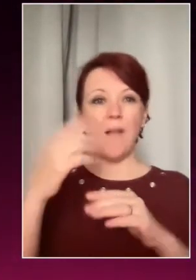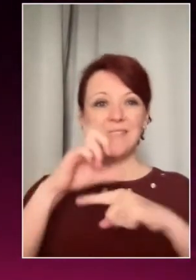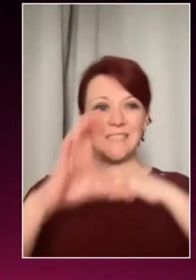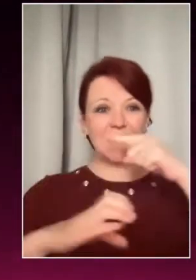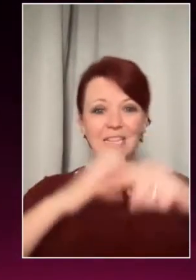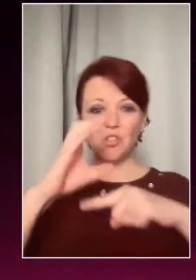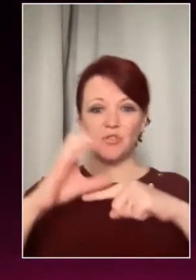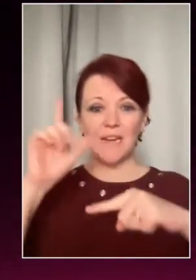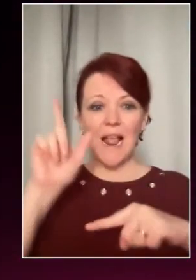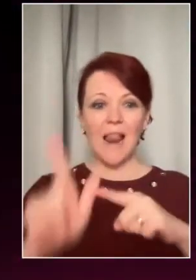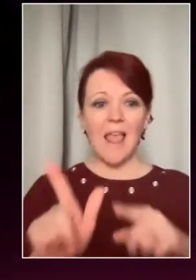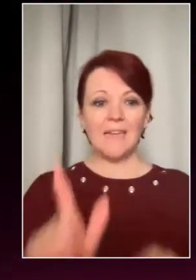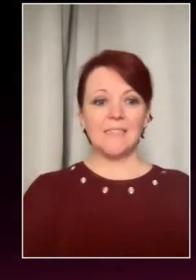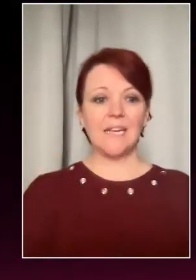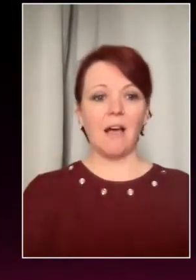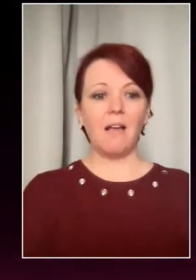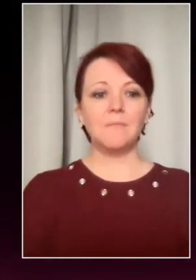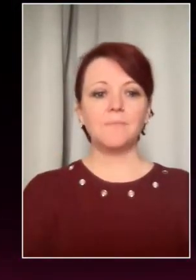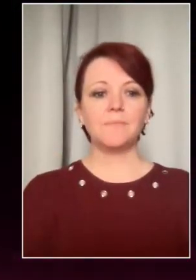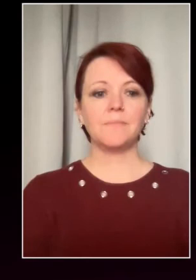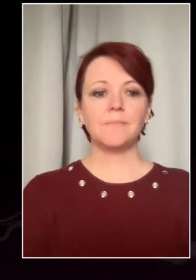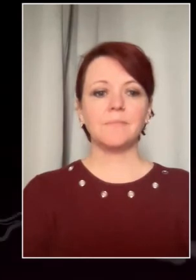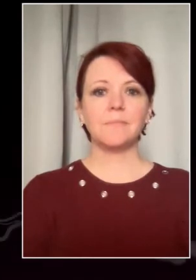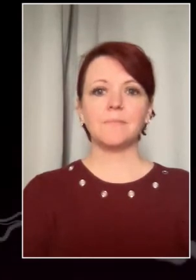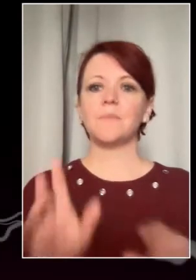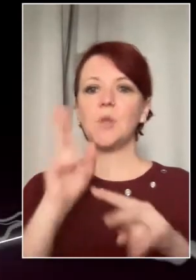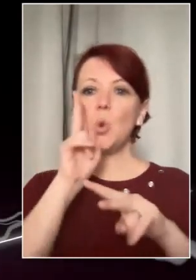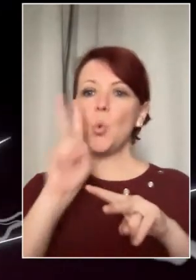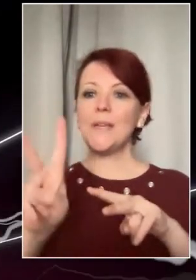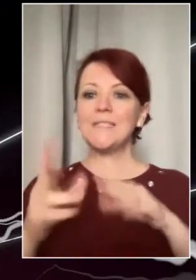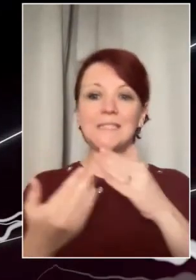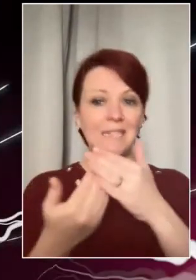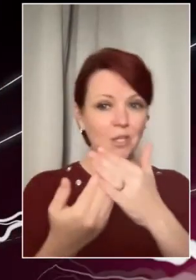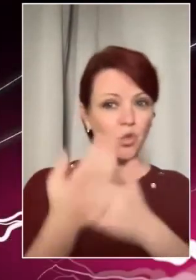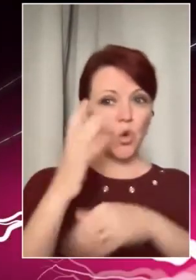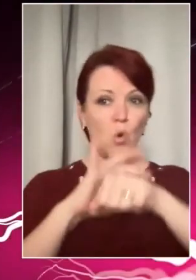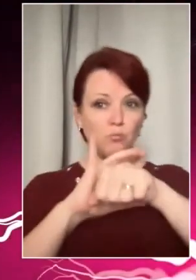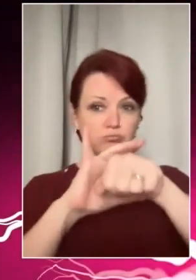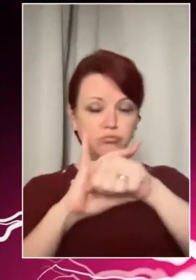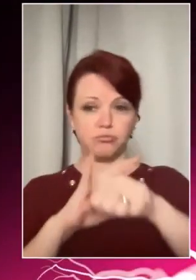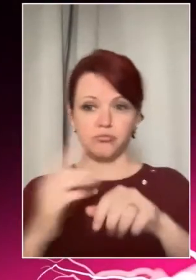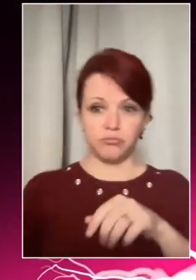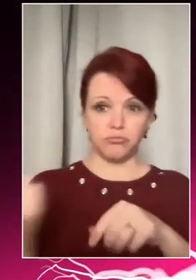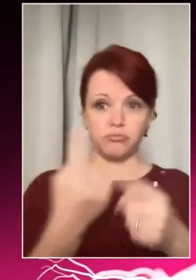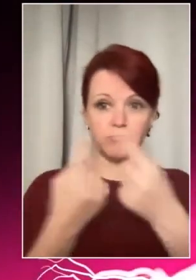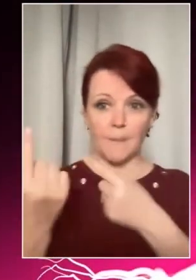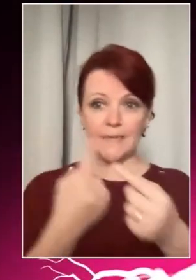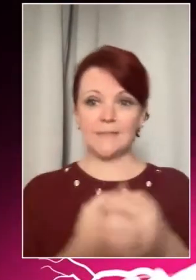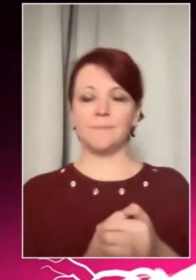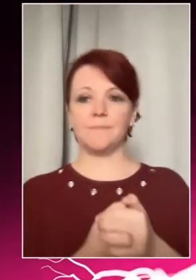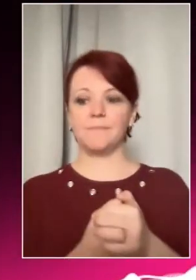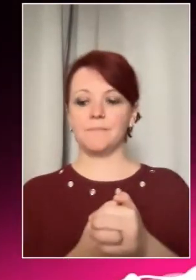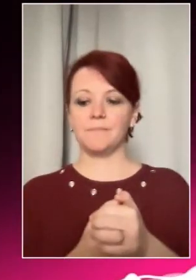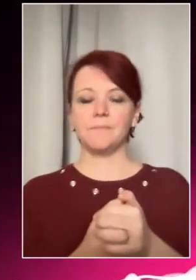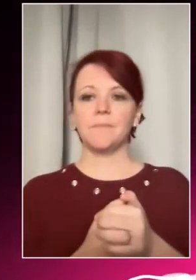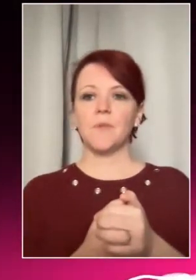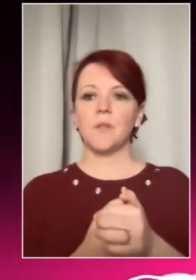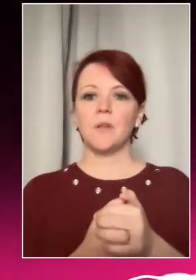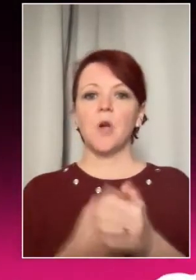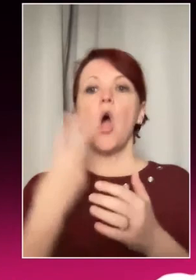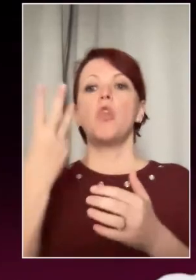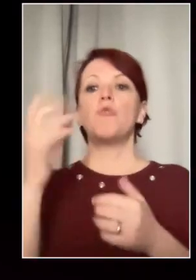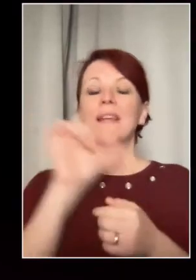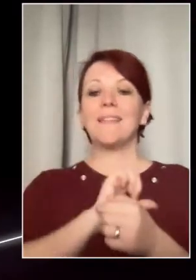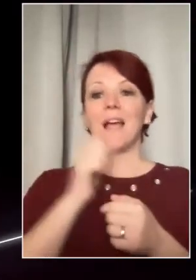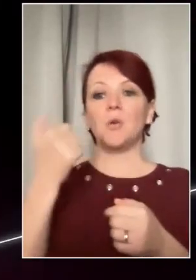high quality apprenticeships to our new entrants. With 3,600 apprentices on